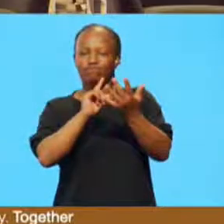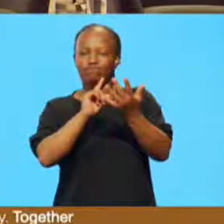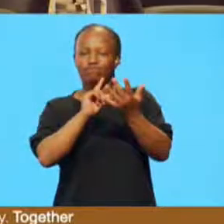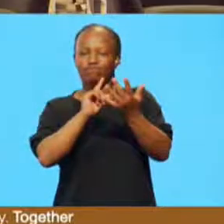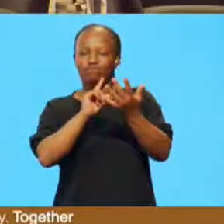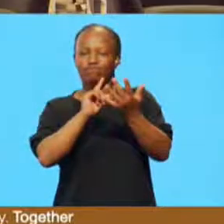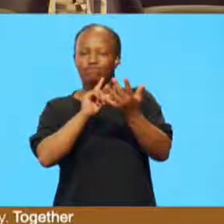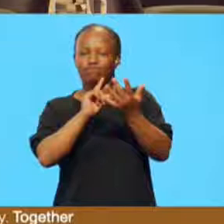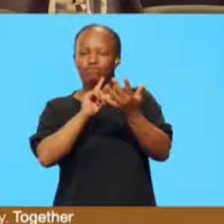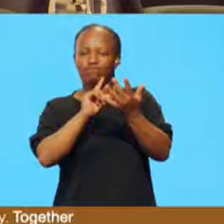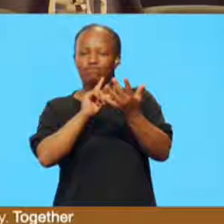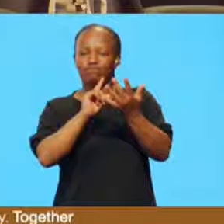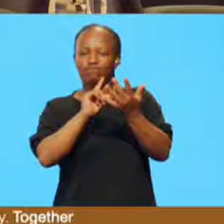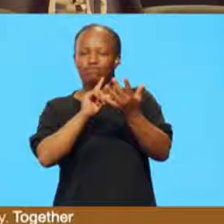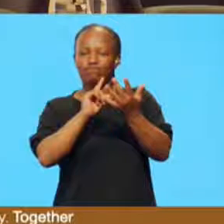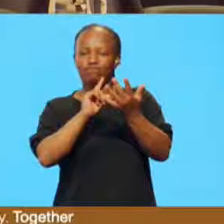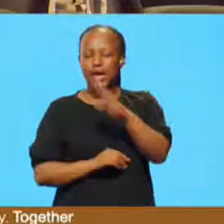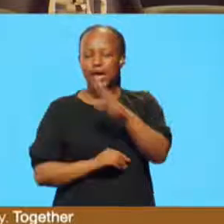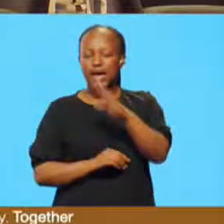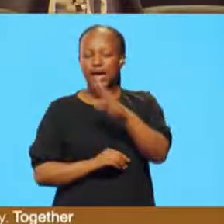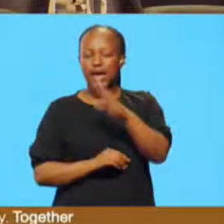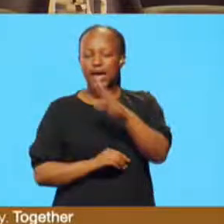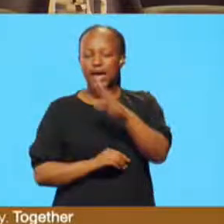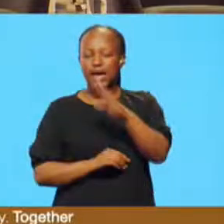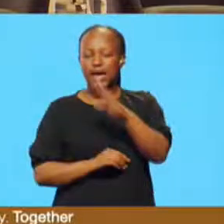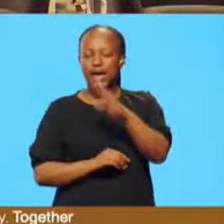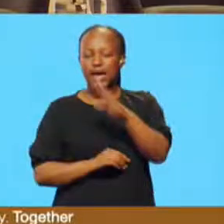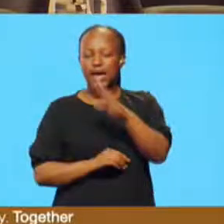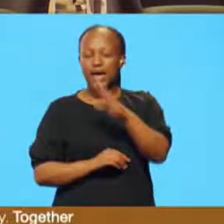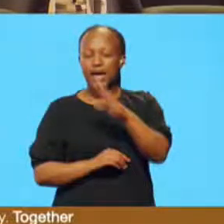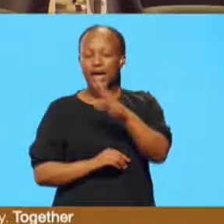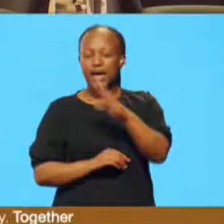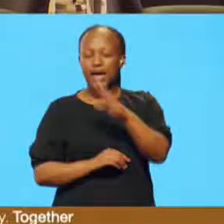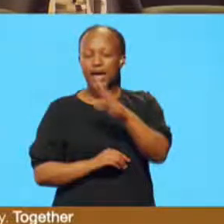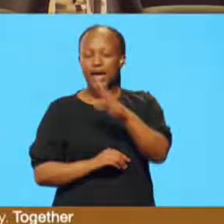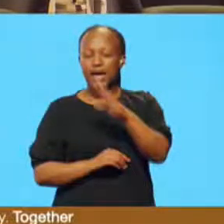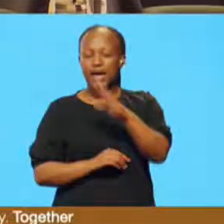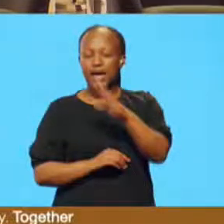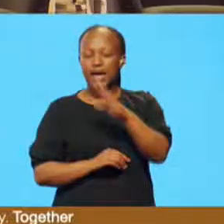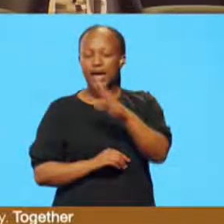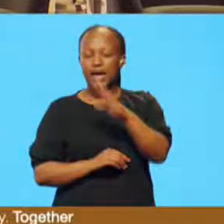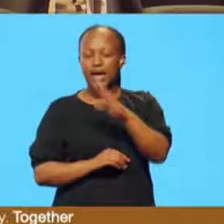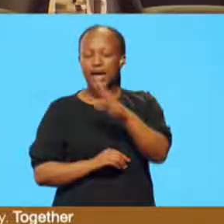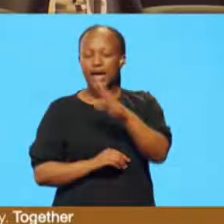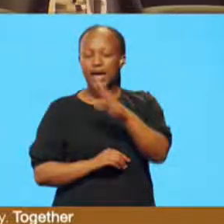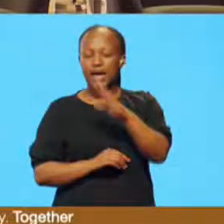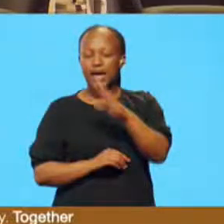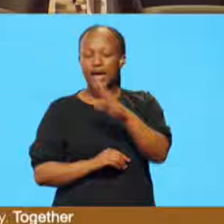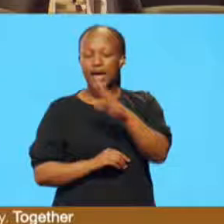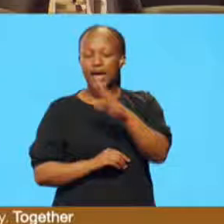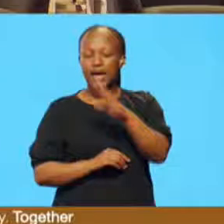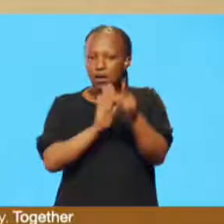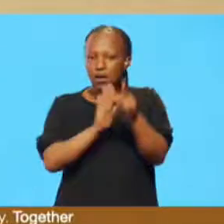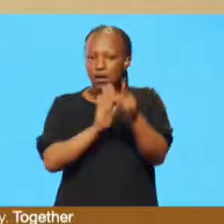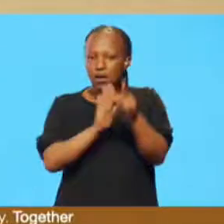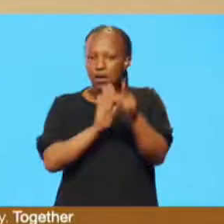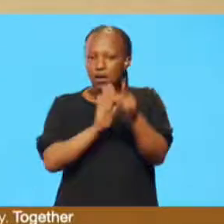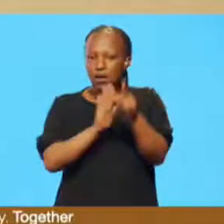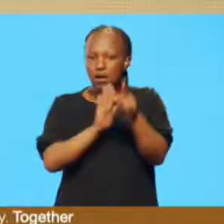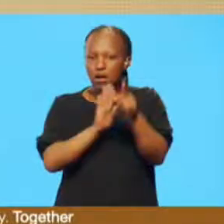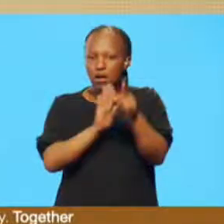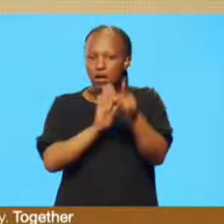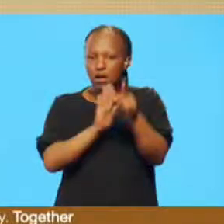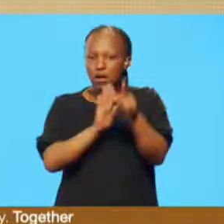of 1996, which mandates the CGE to monitor and evaluate legislation, policies, and practices of the